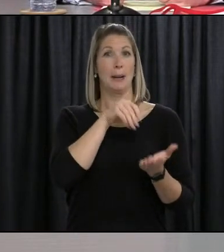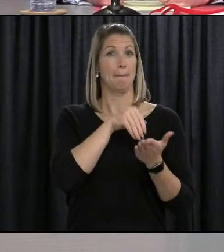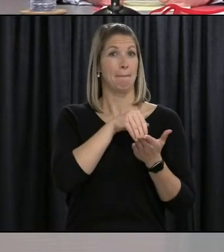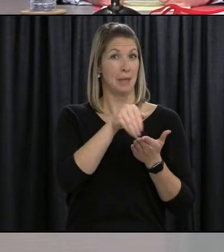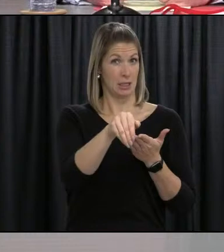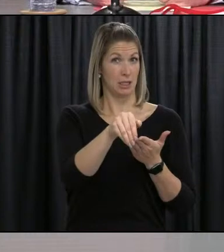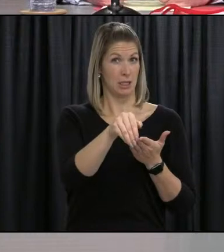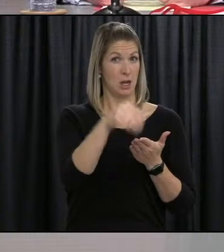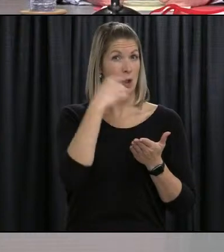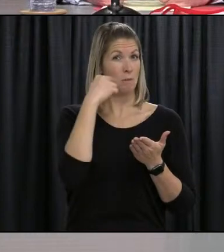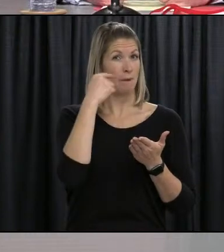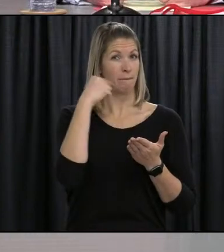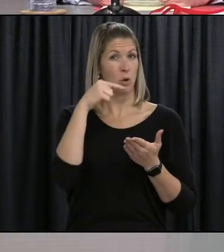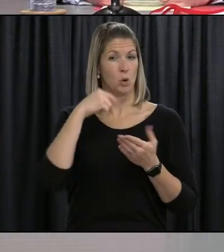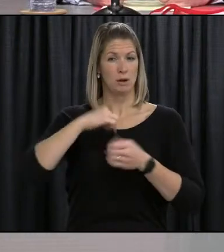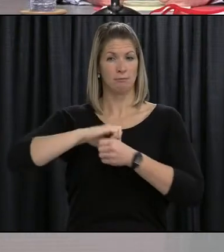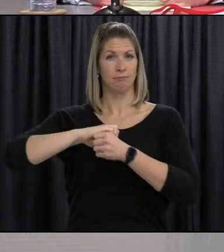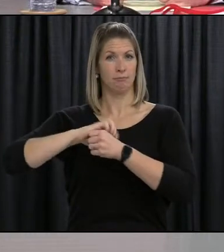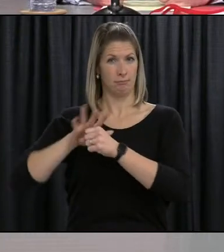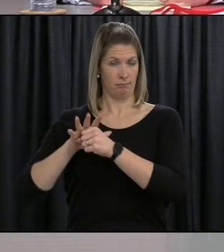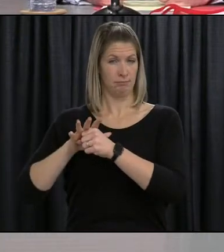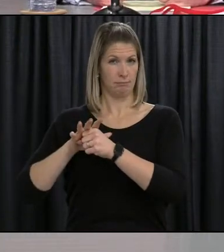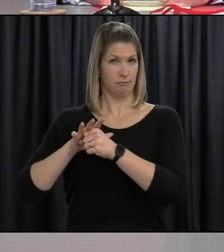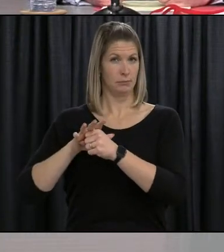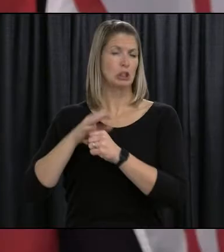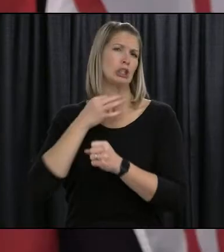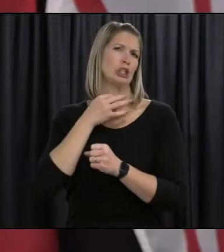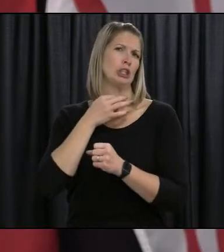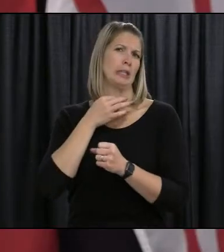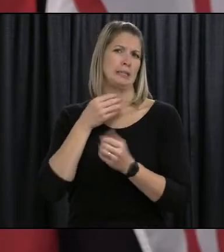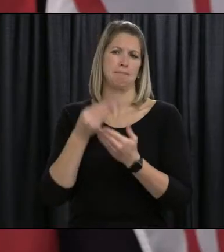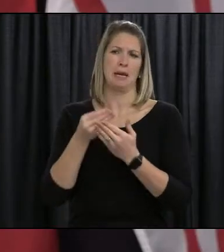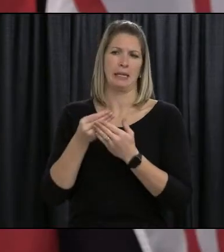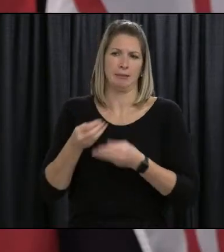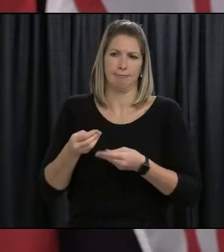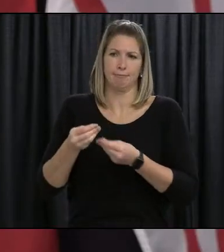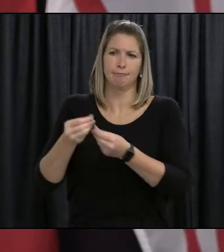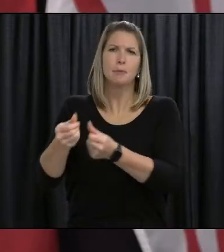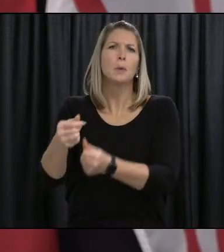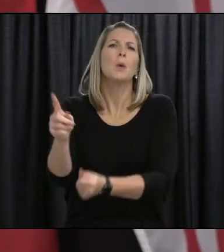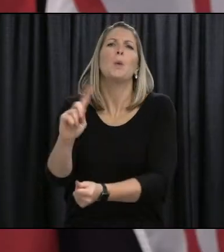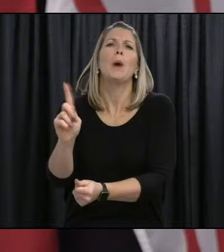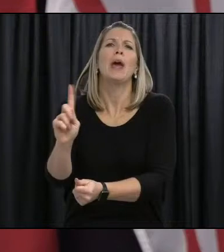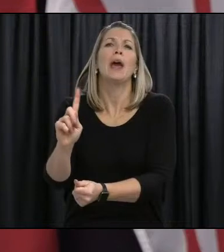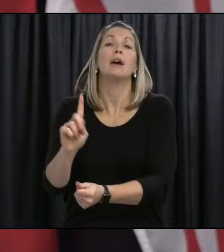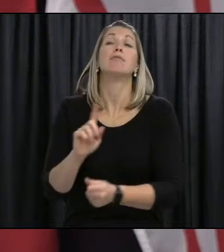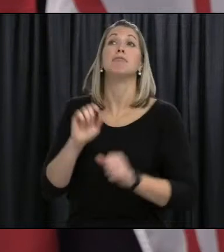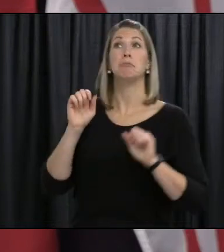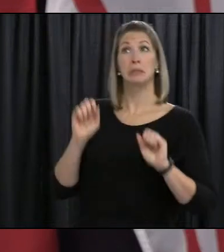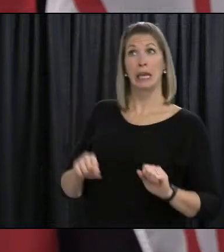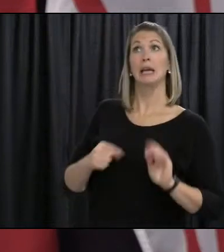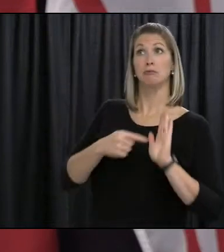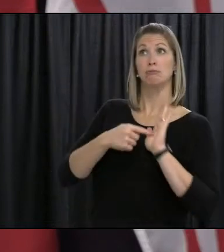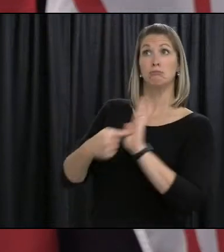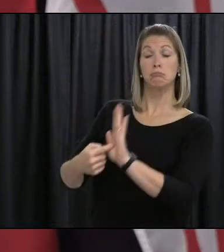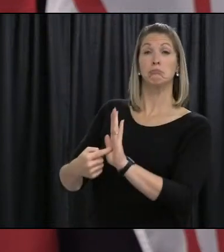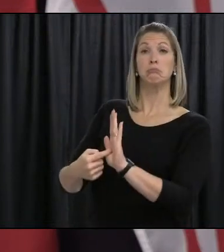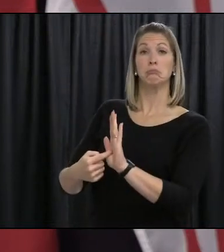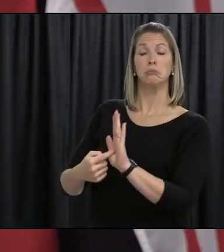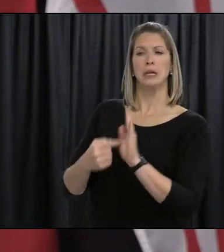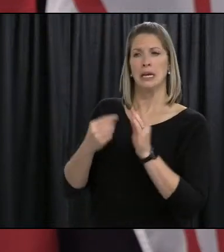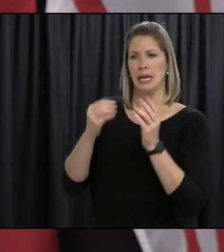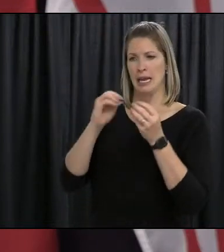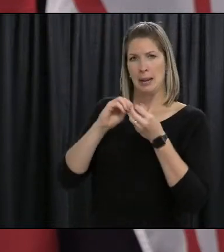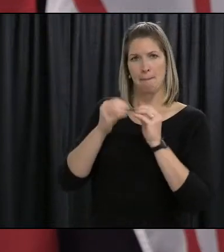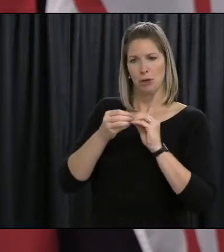wondering how much of that is being spent, where it's mostly going at the moment. Certainly, I can get you a breakdown of those figures, and we'll share that with you.